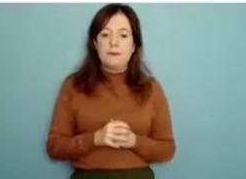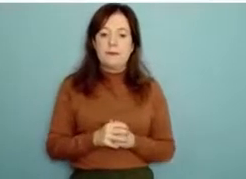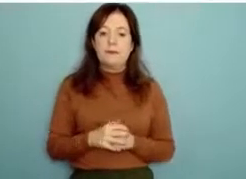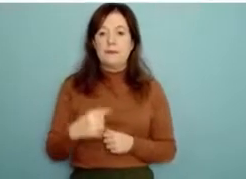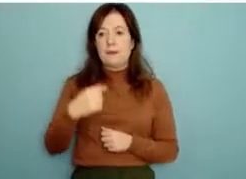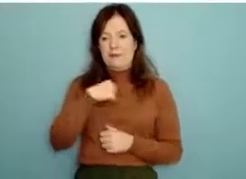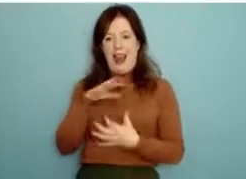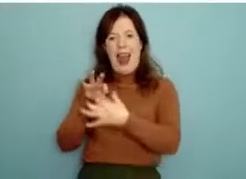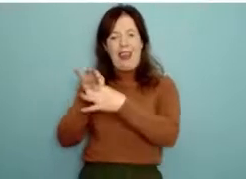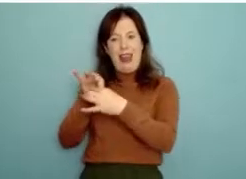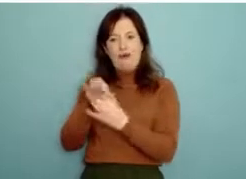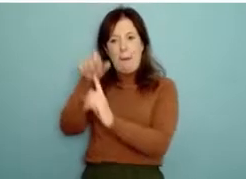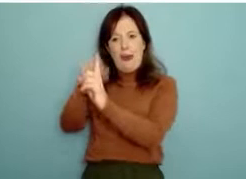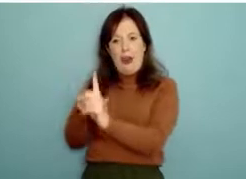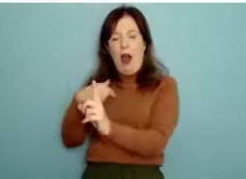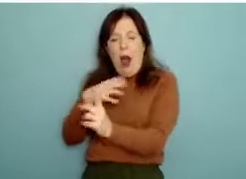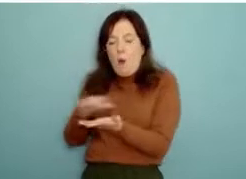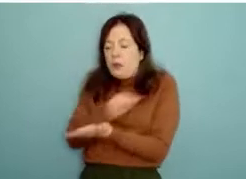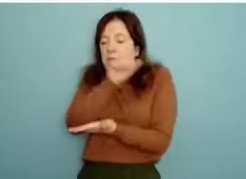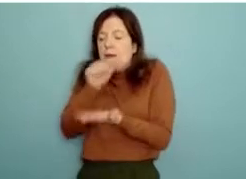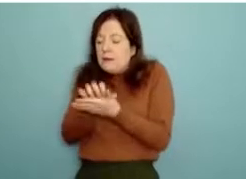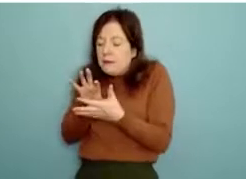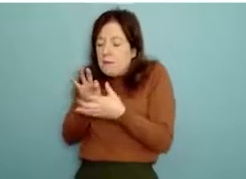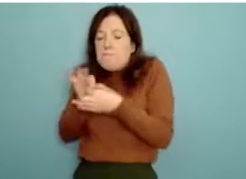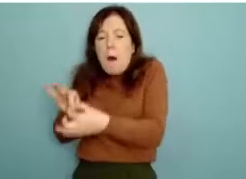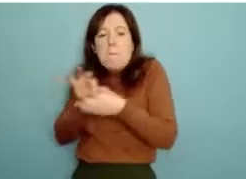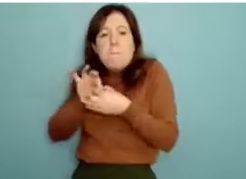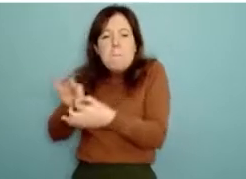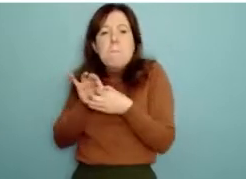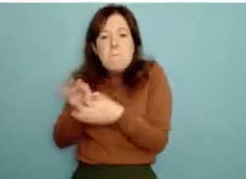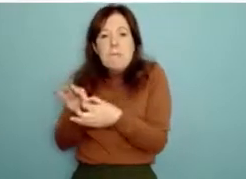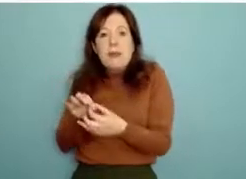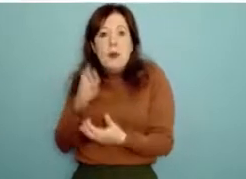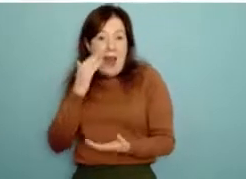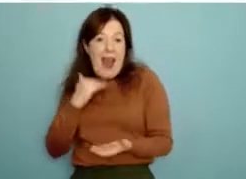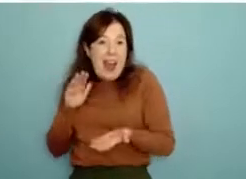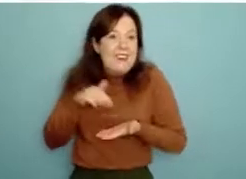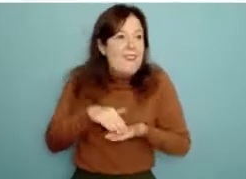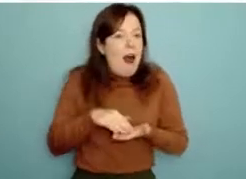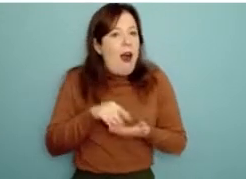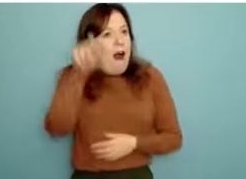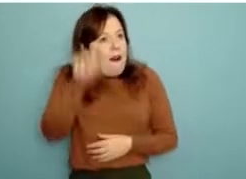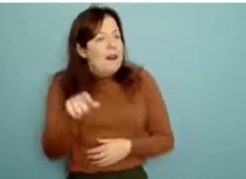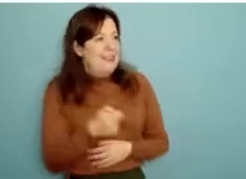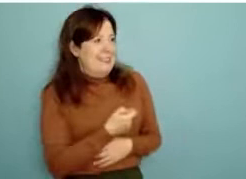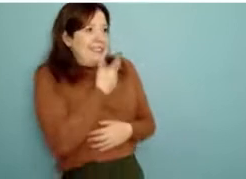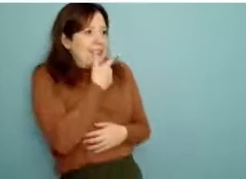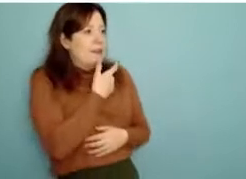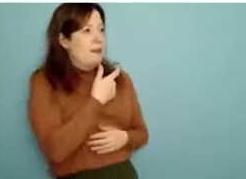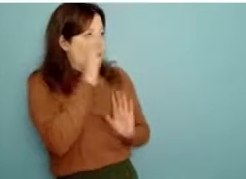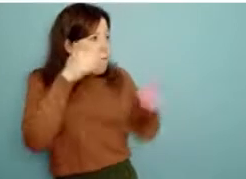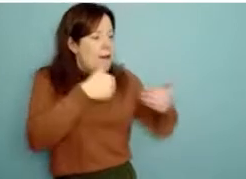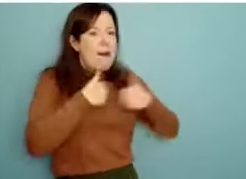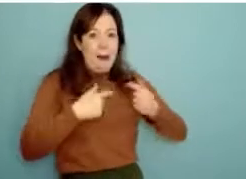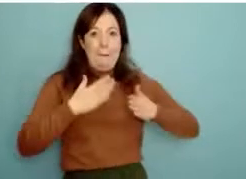therapist is engagement. I want them to look pleased to see me. that I'm the most important person in this room